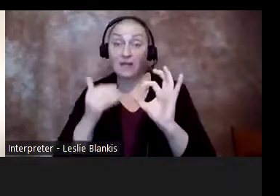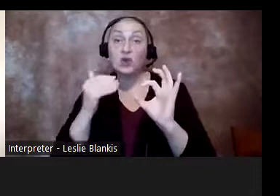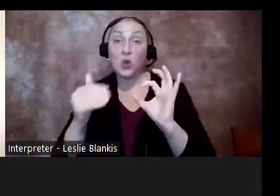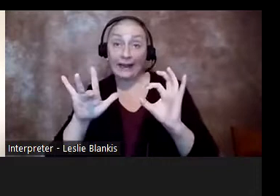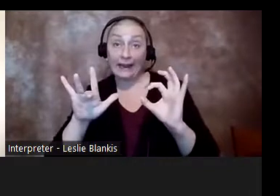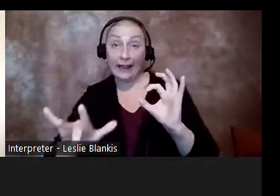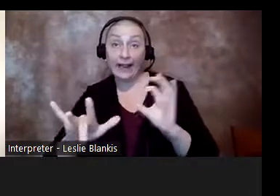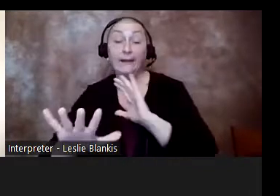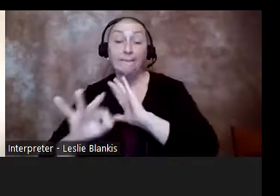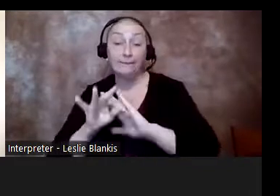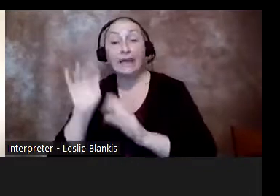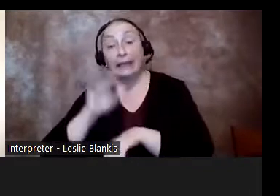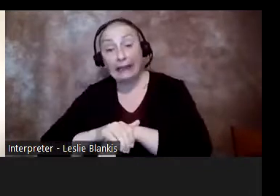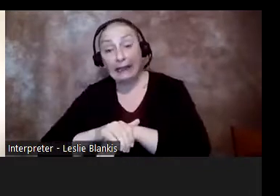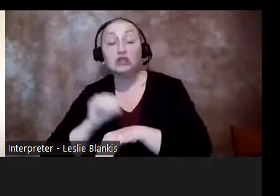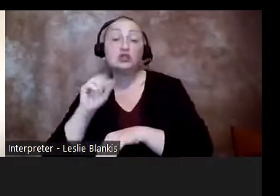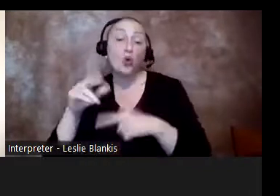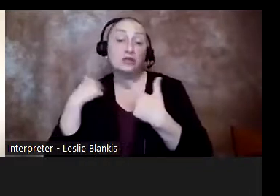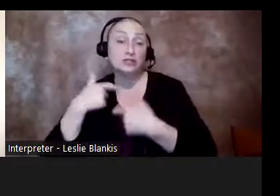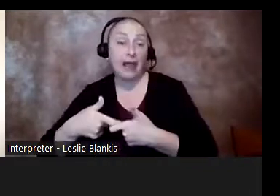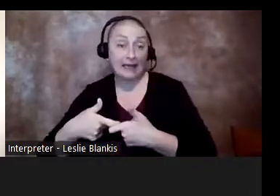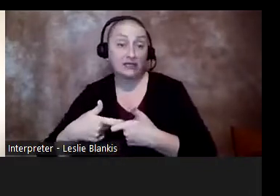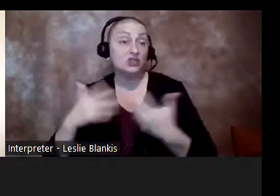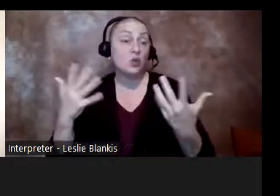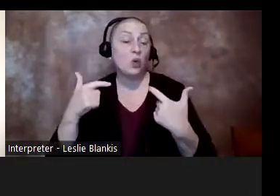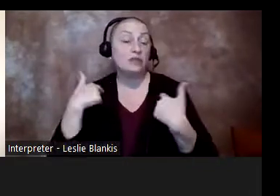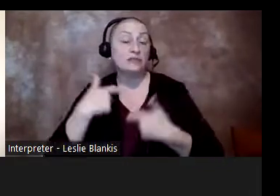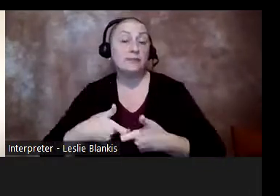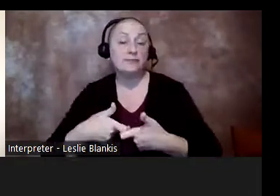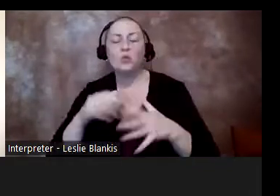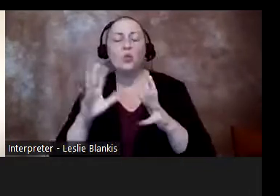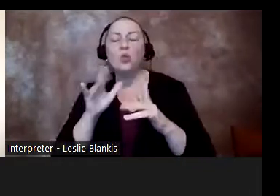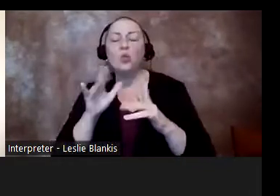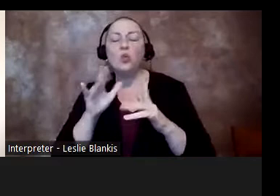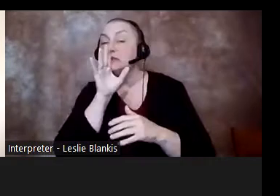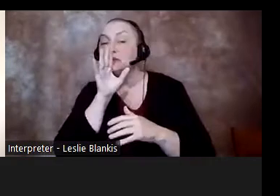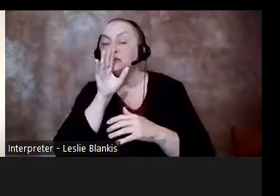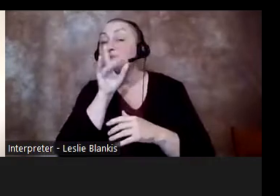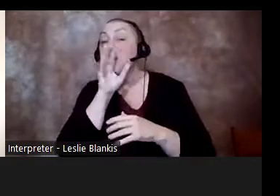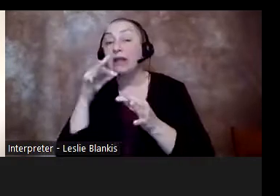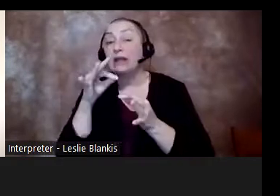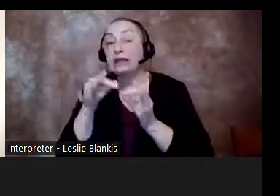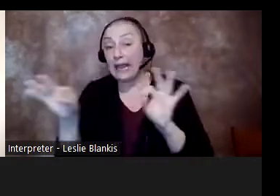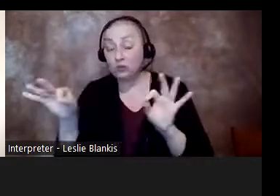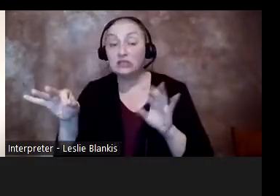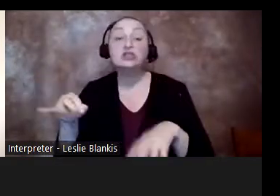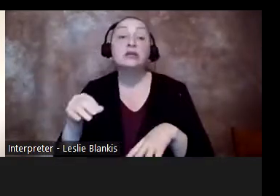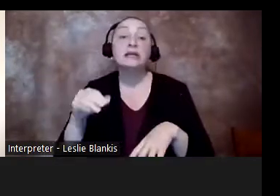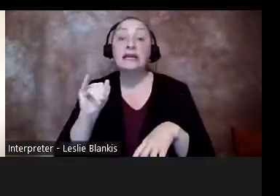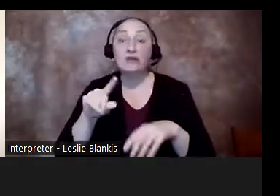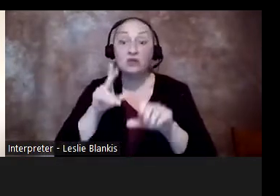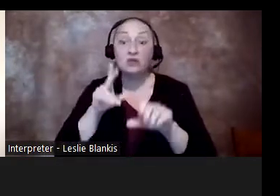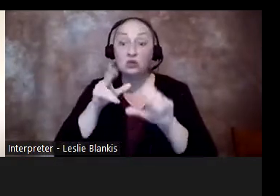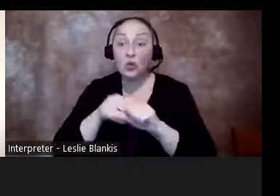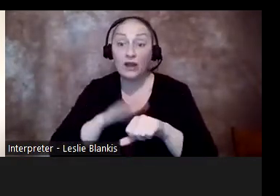either English or Spanish as both the language that you will be listening into and speaking into. If you're joining the meeting on a phone or on a